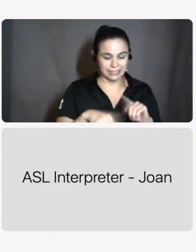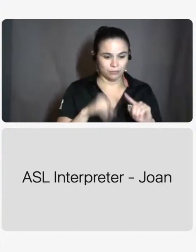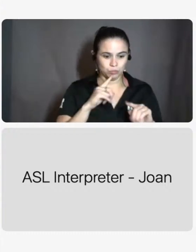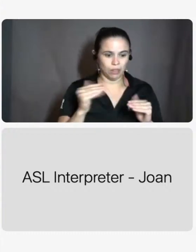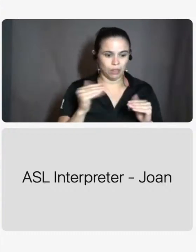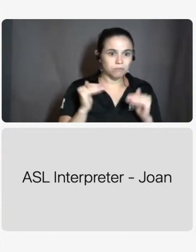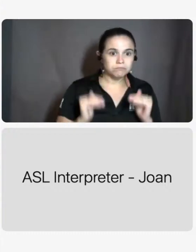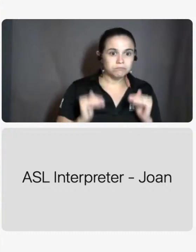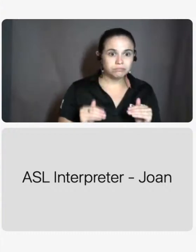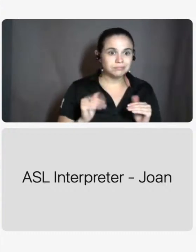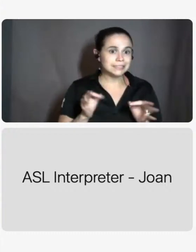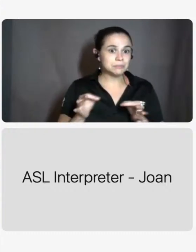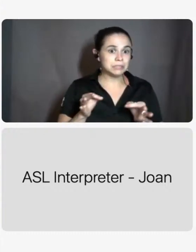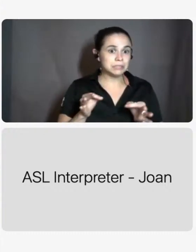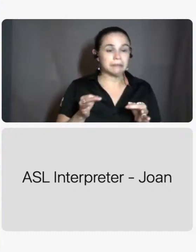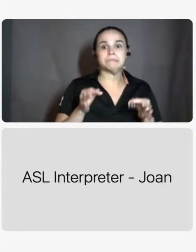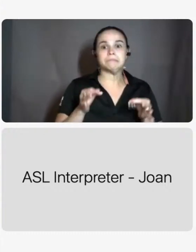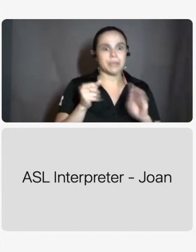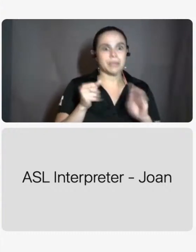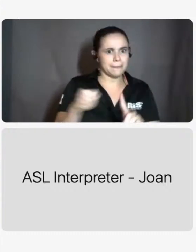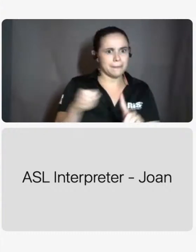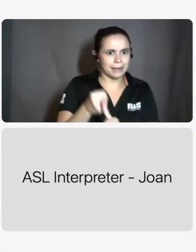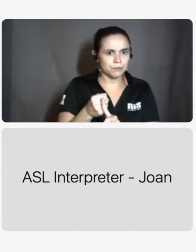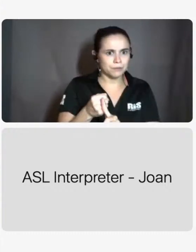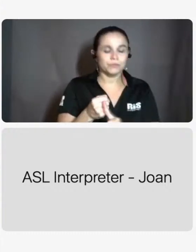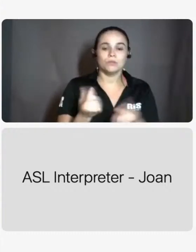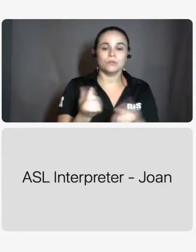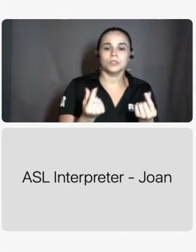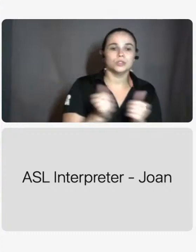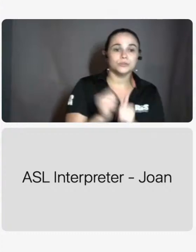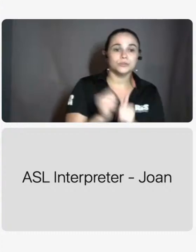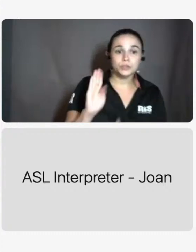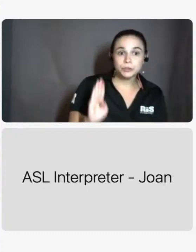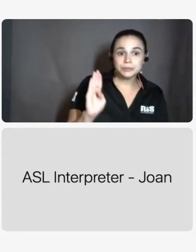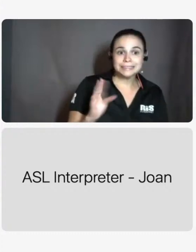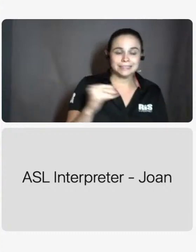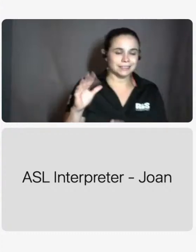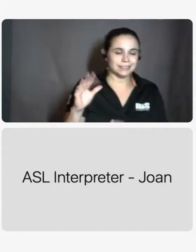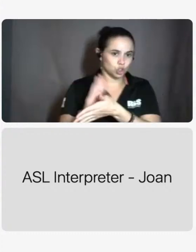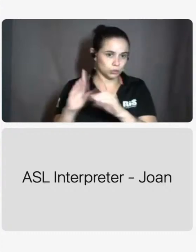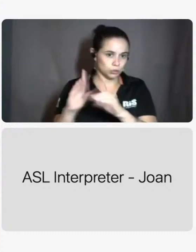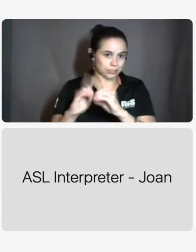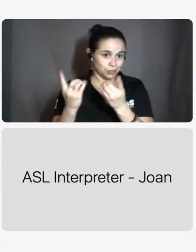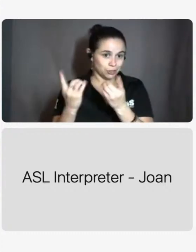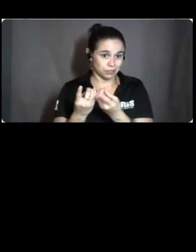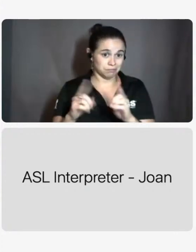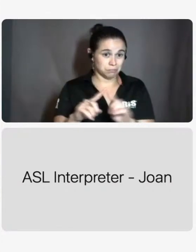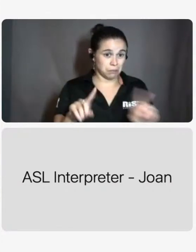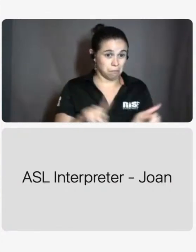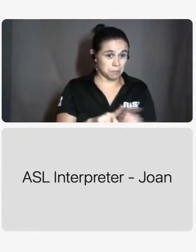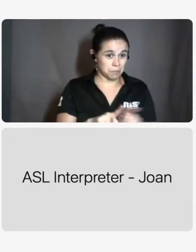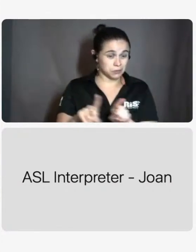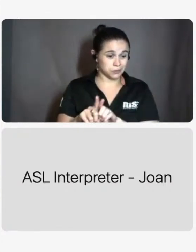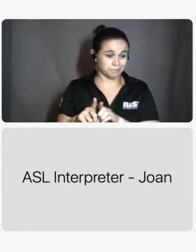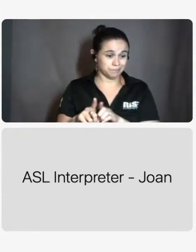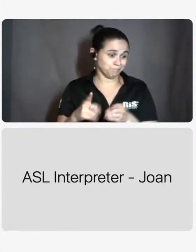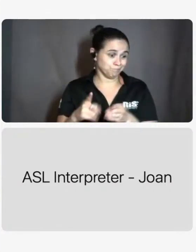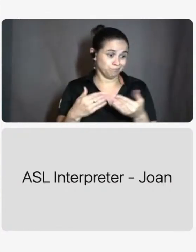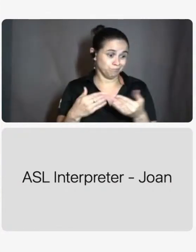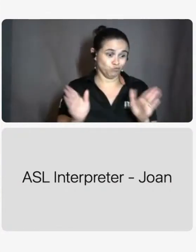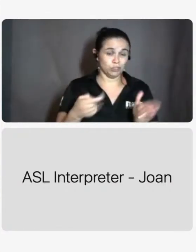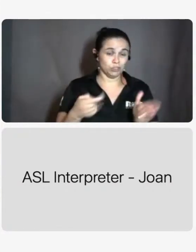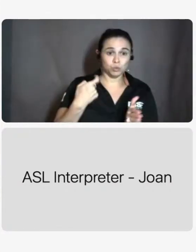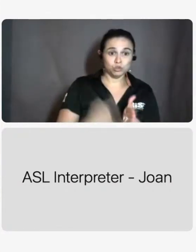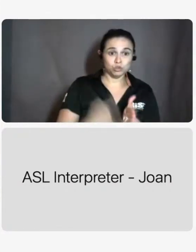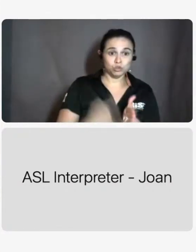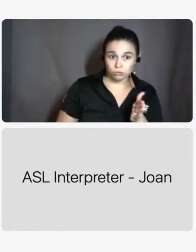district, or quite frankly, the face value dollar amount that we're talking about. And so the question that I have really is simple